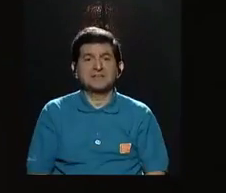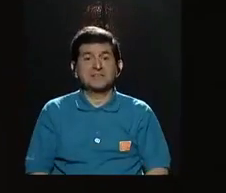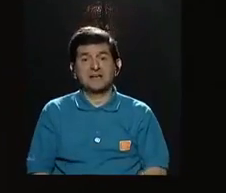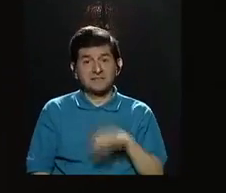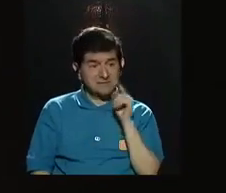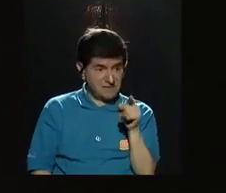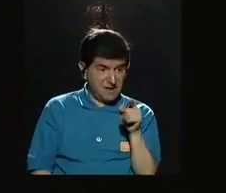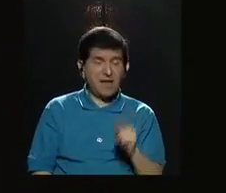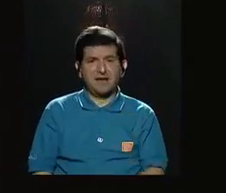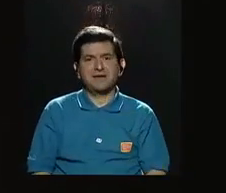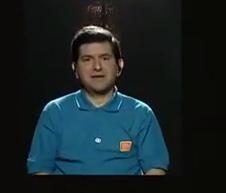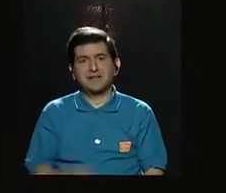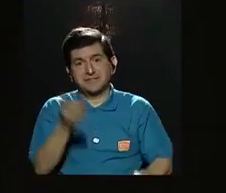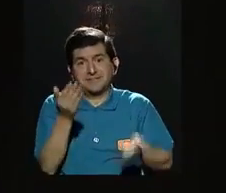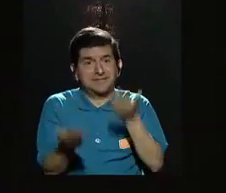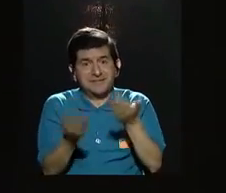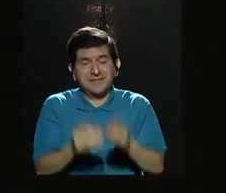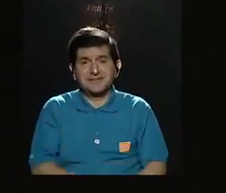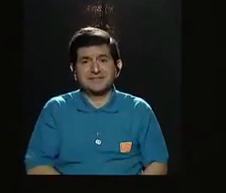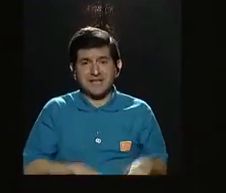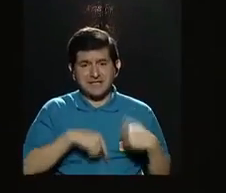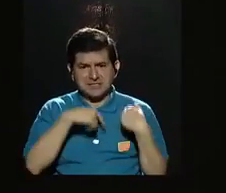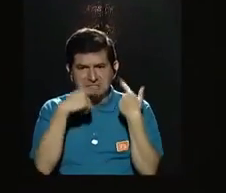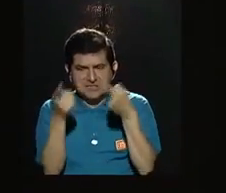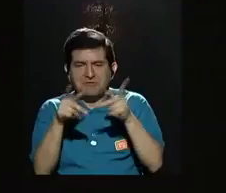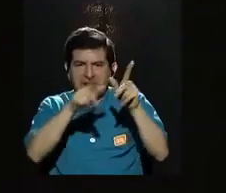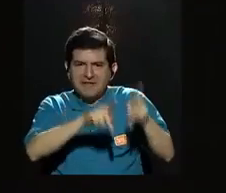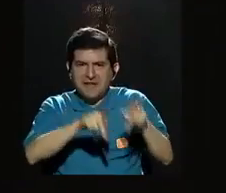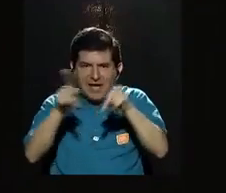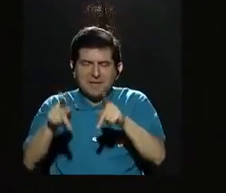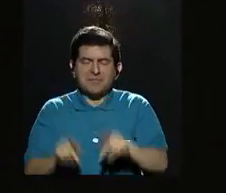US bereft of employment.